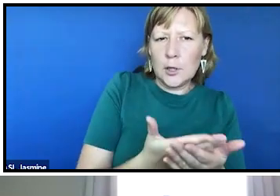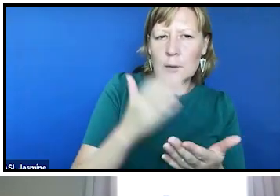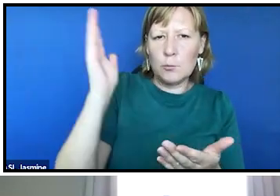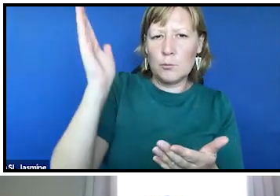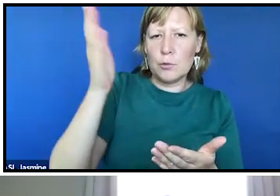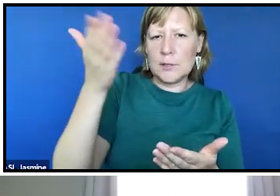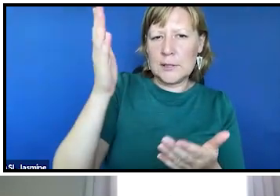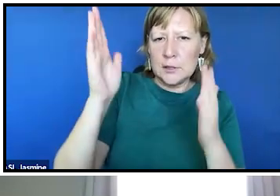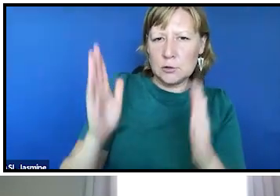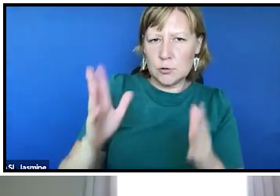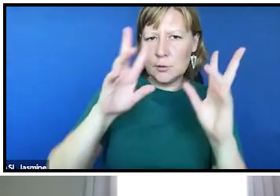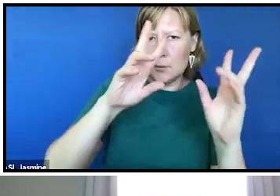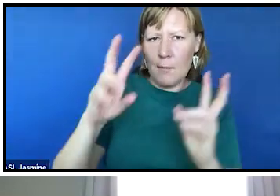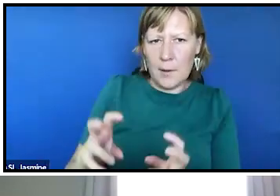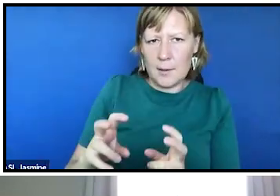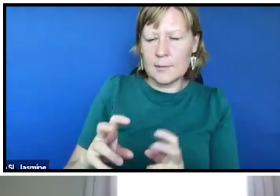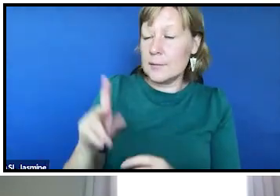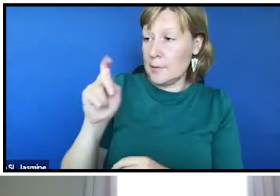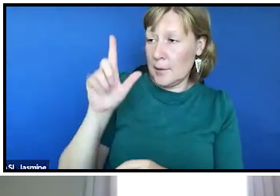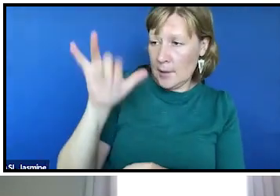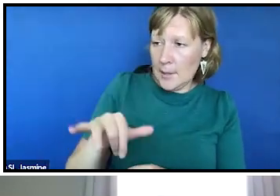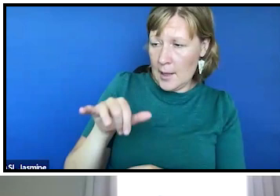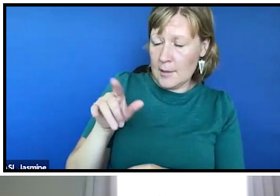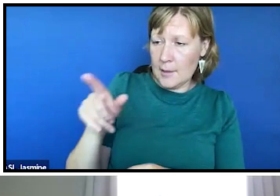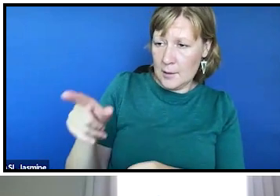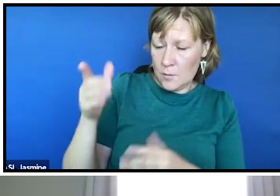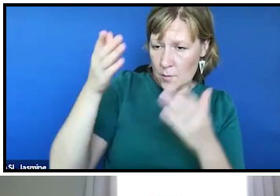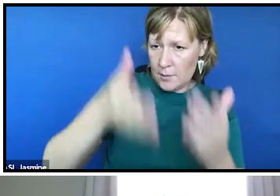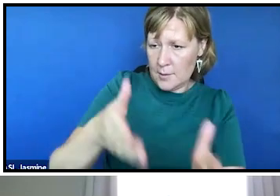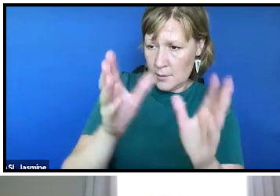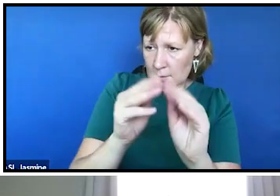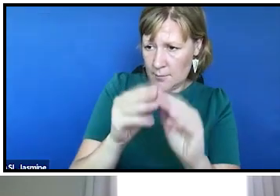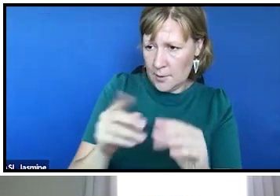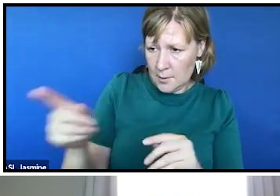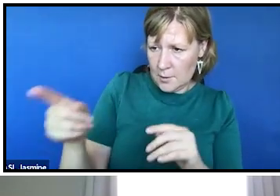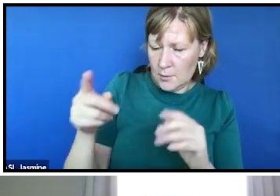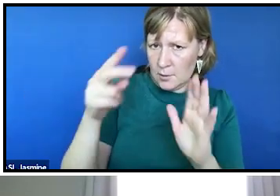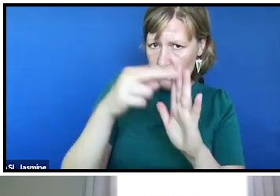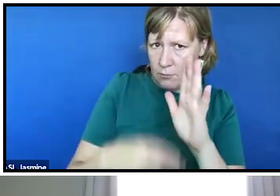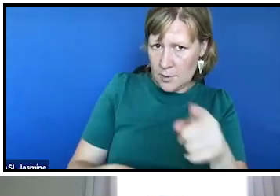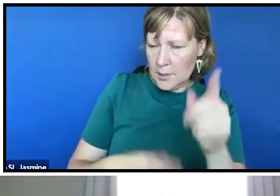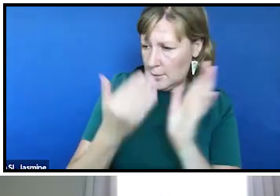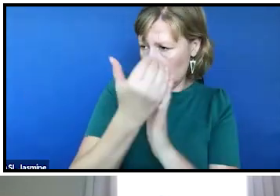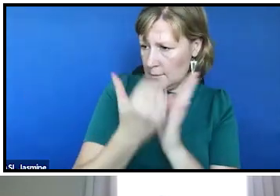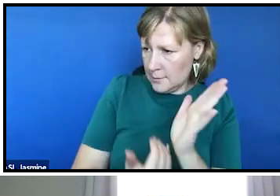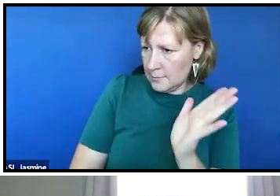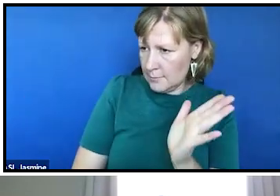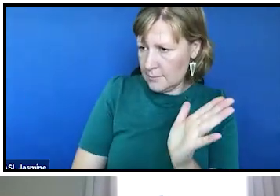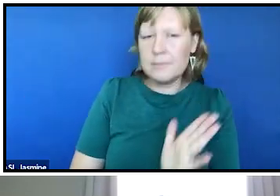So Kelly was at that meeting. Kel, would you mind reading it, Kel? The list?